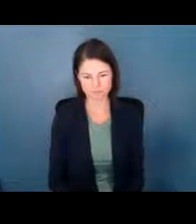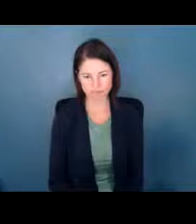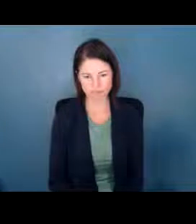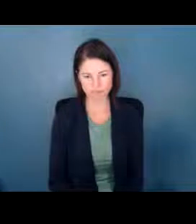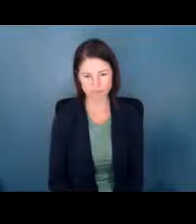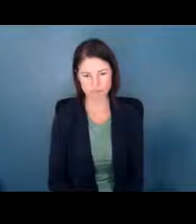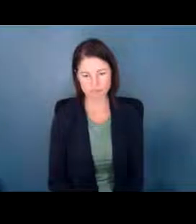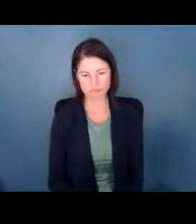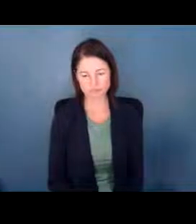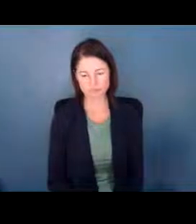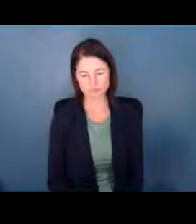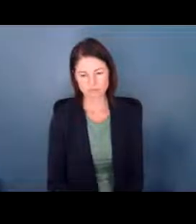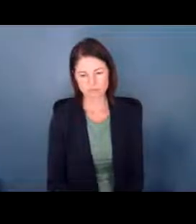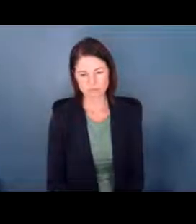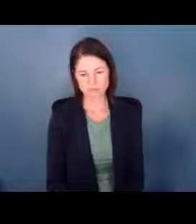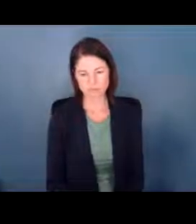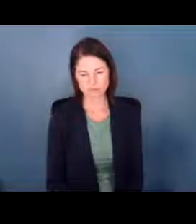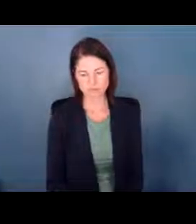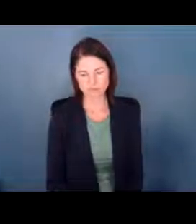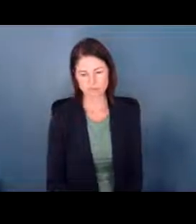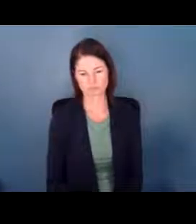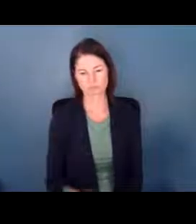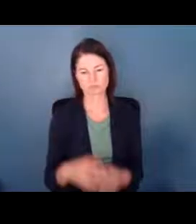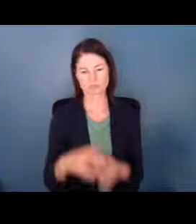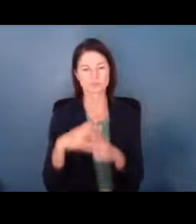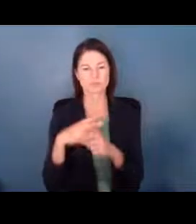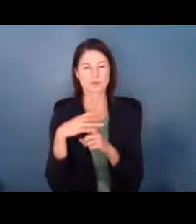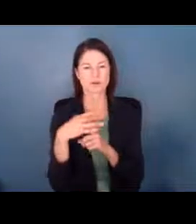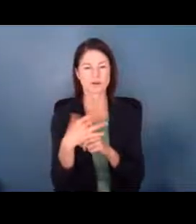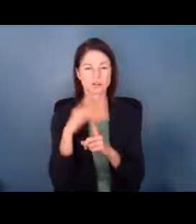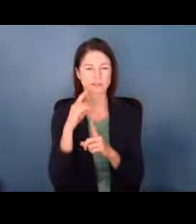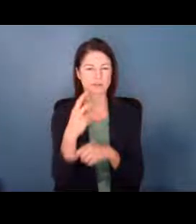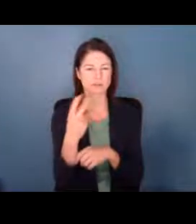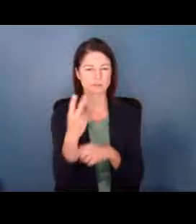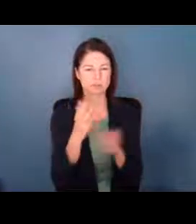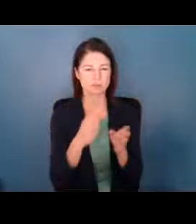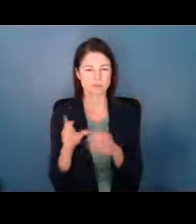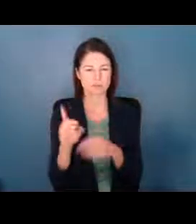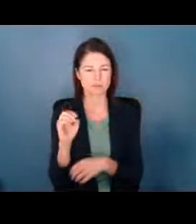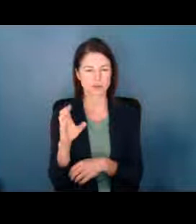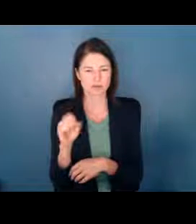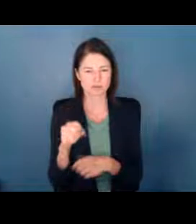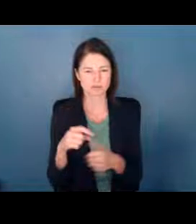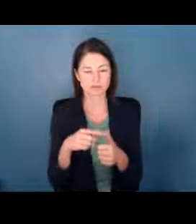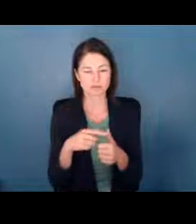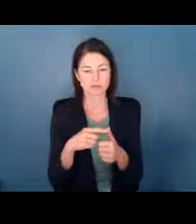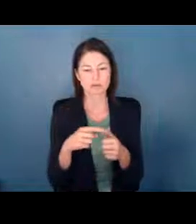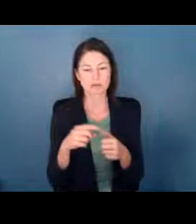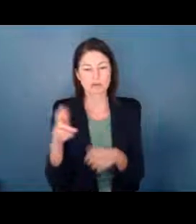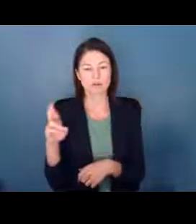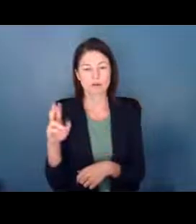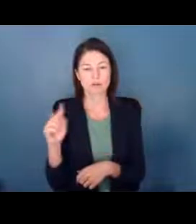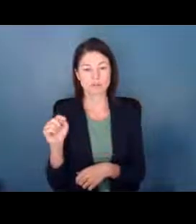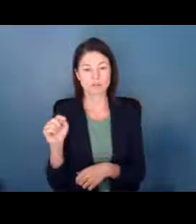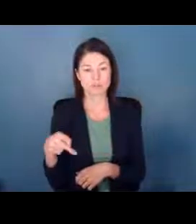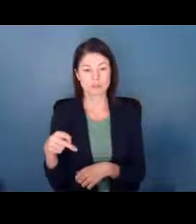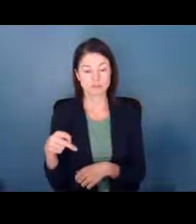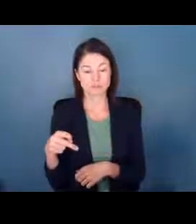So I'll begin with some context for the two planning documents. Regional transportation plans, or